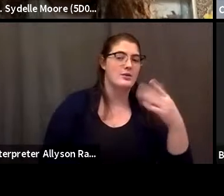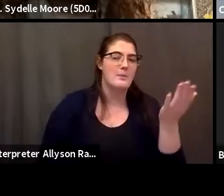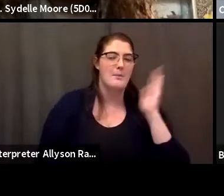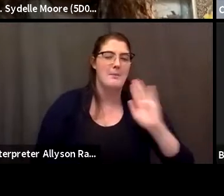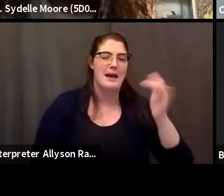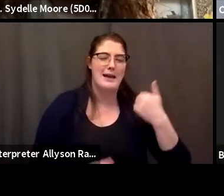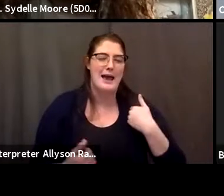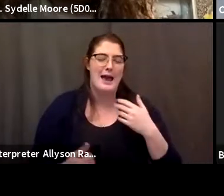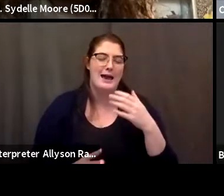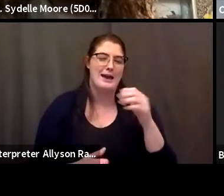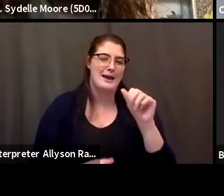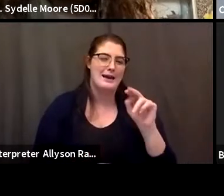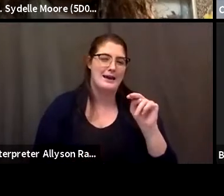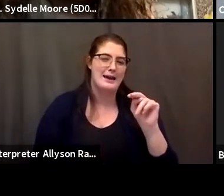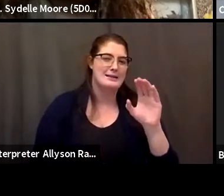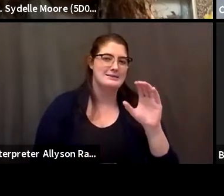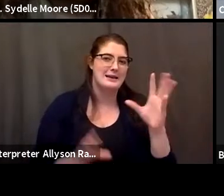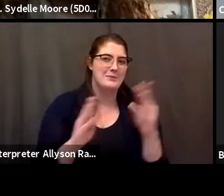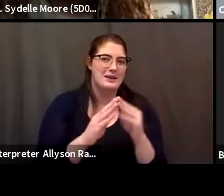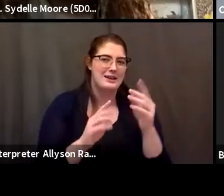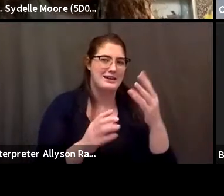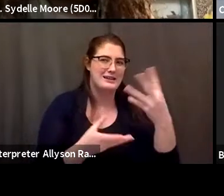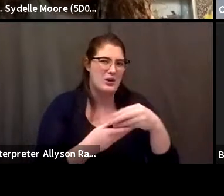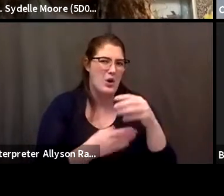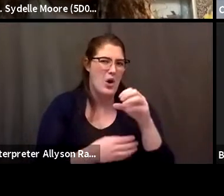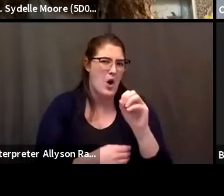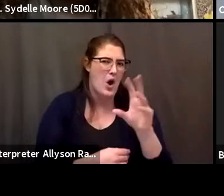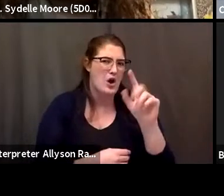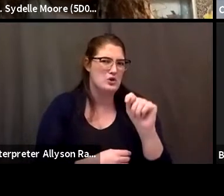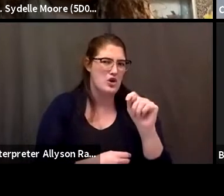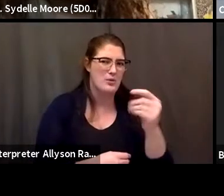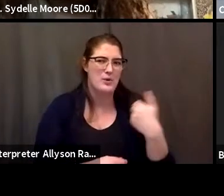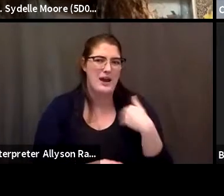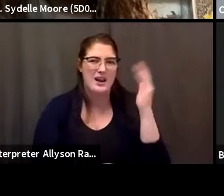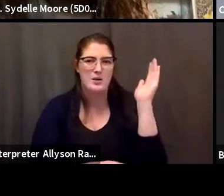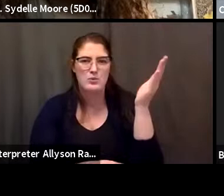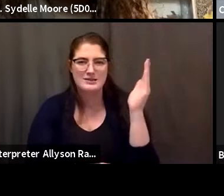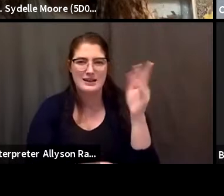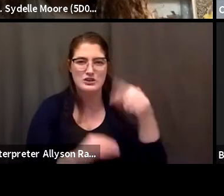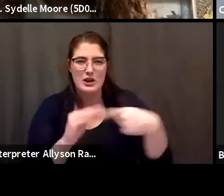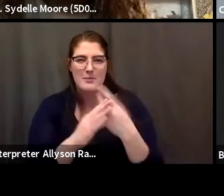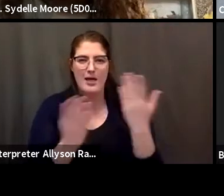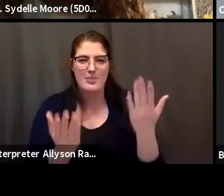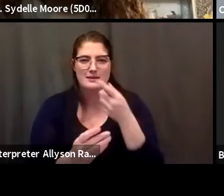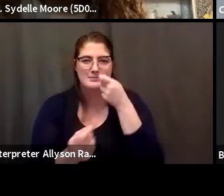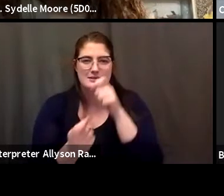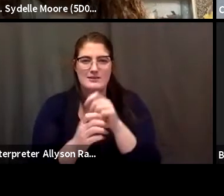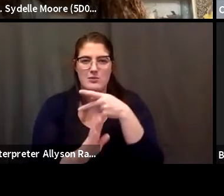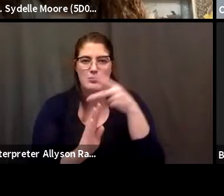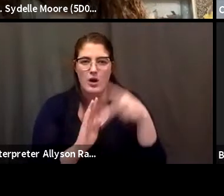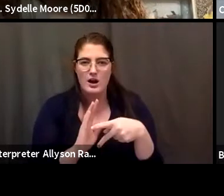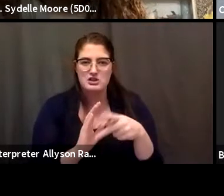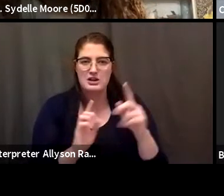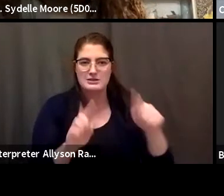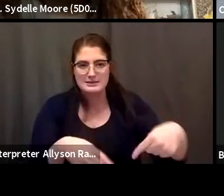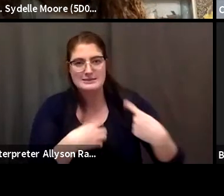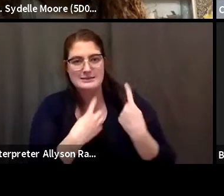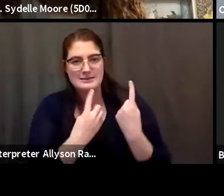in October, I think it was, that we had a presentation about this project. And since